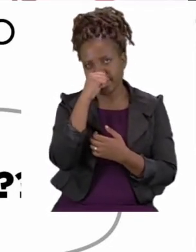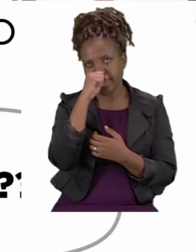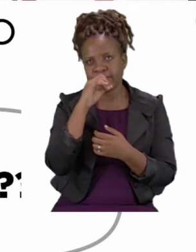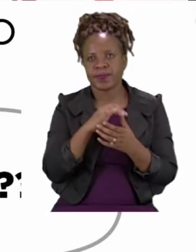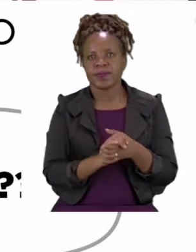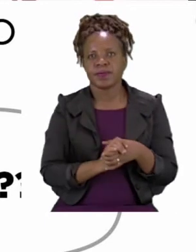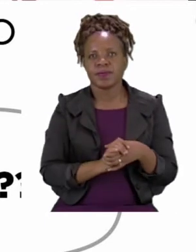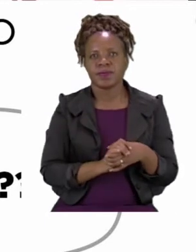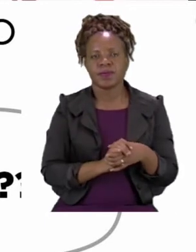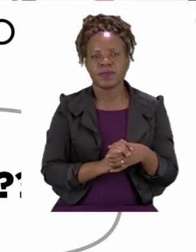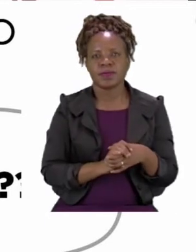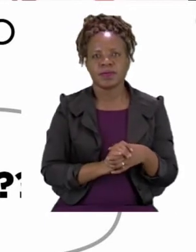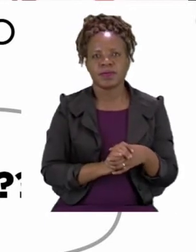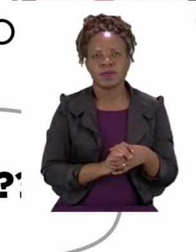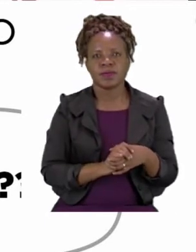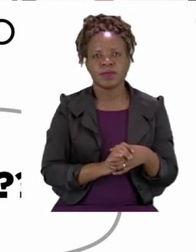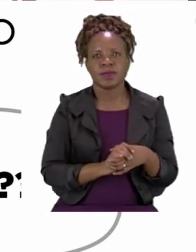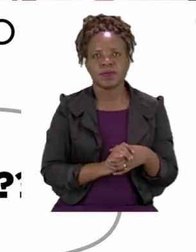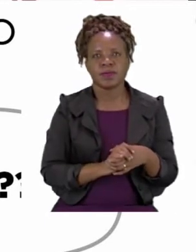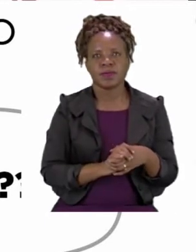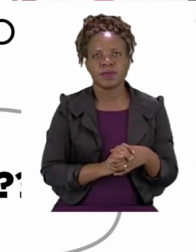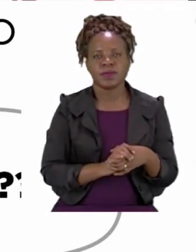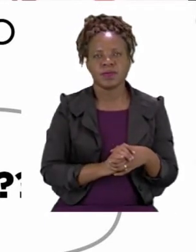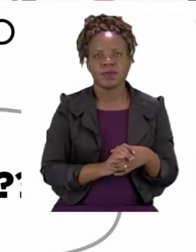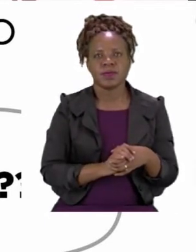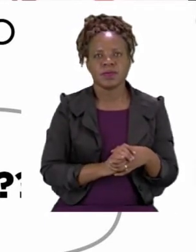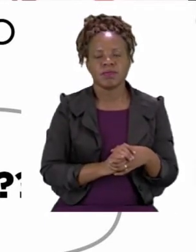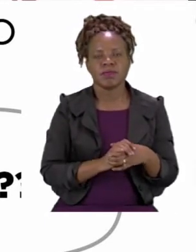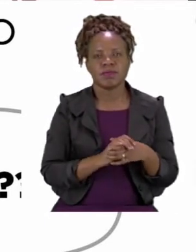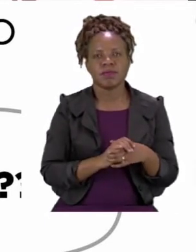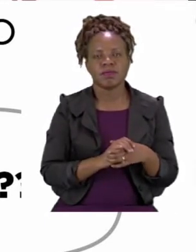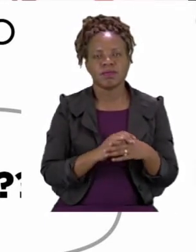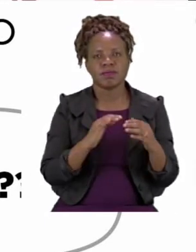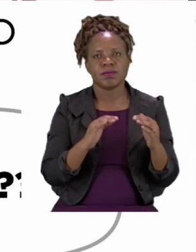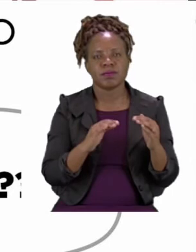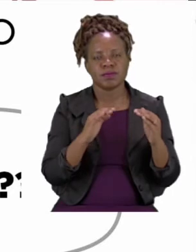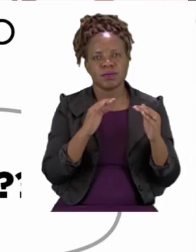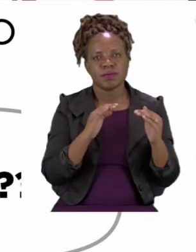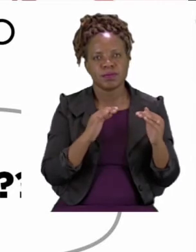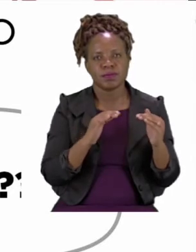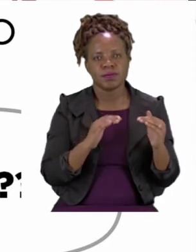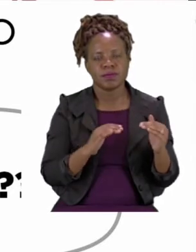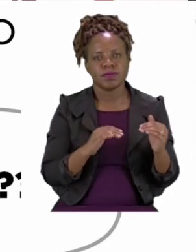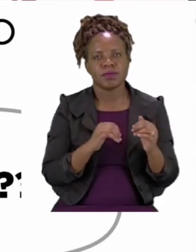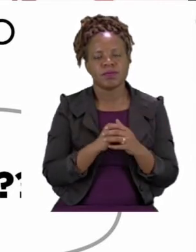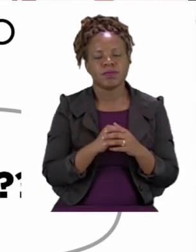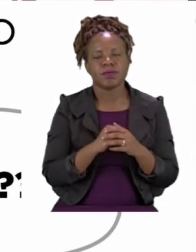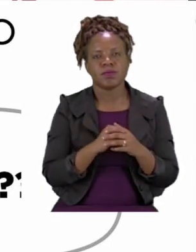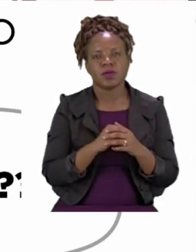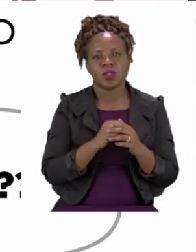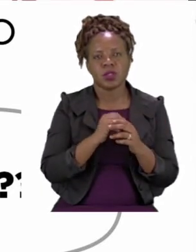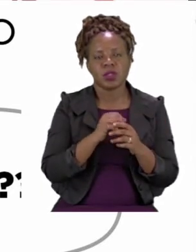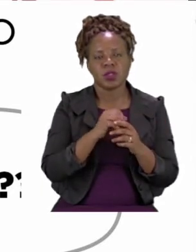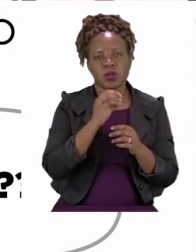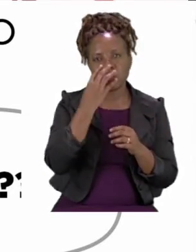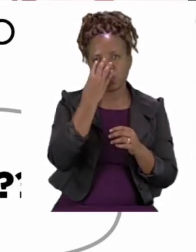the pictures is the one of the wolf going down the chimney. So